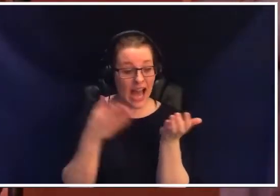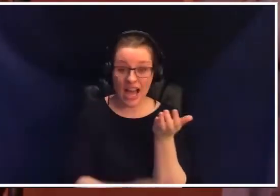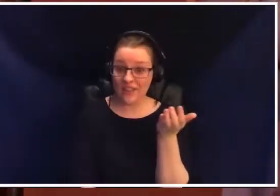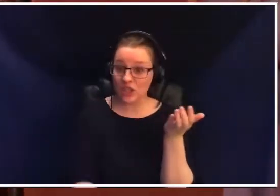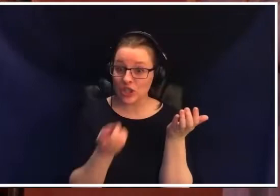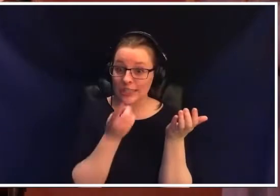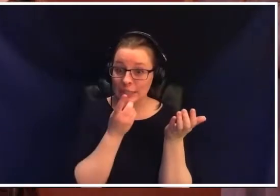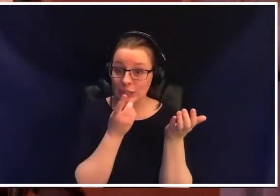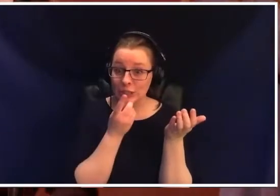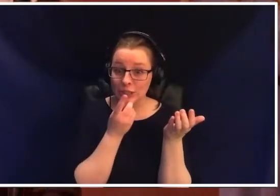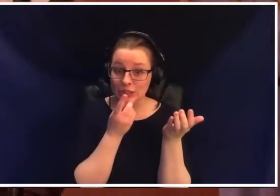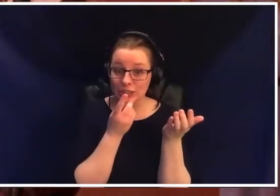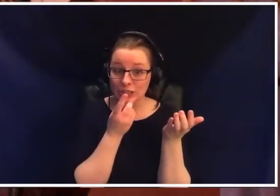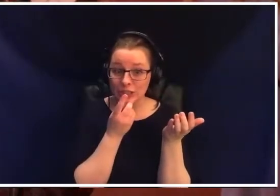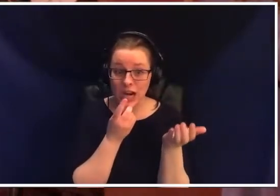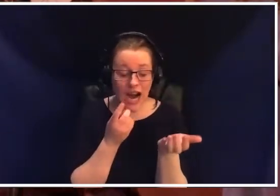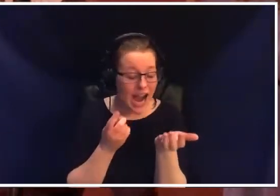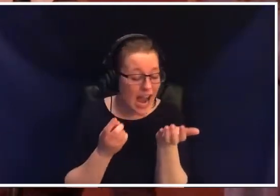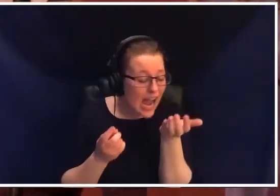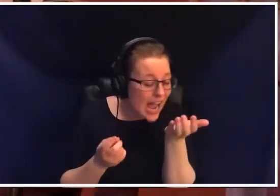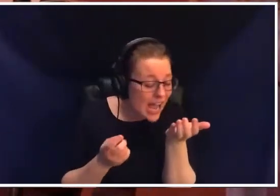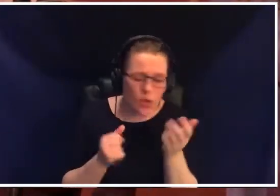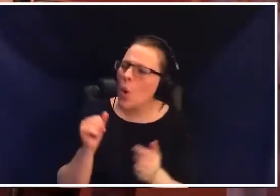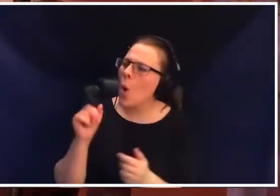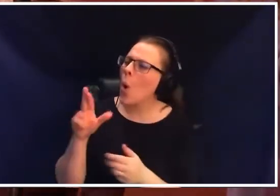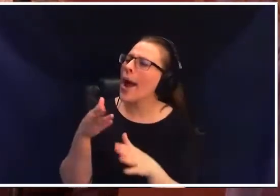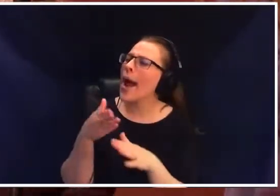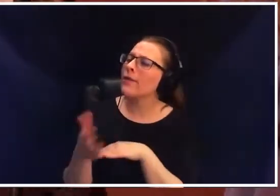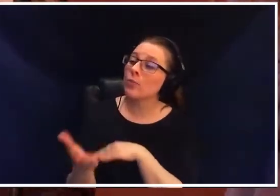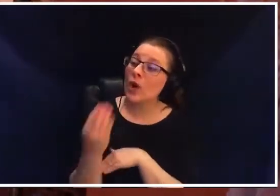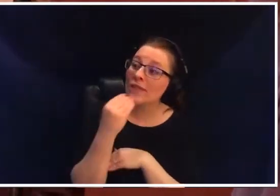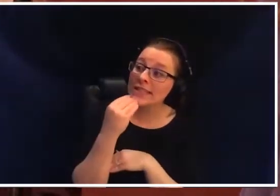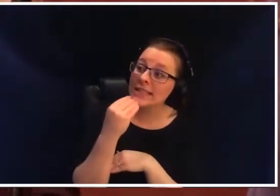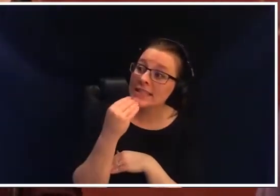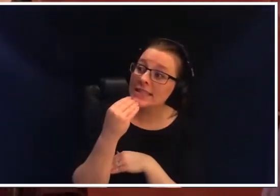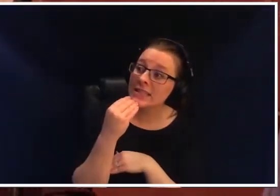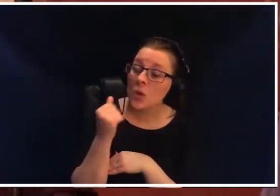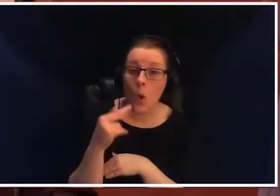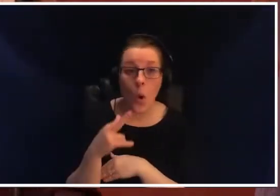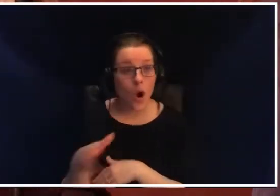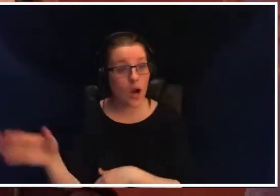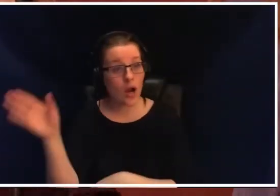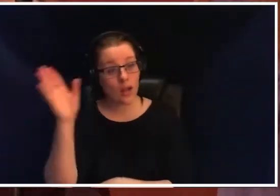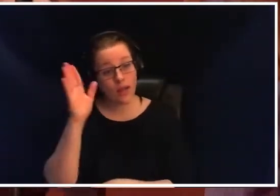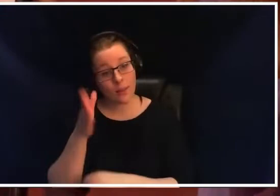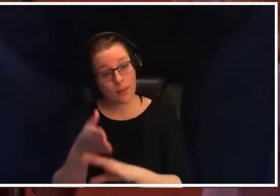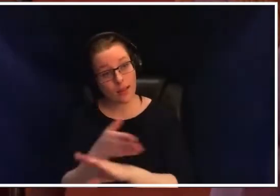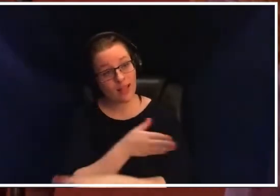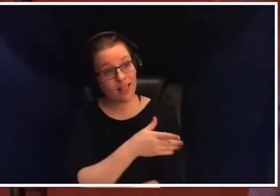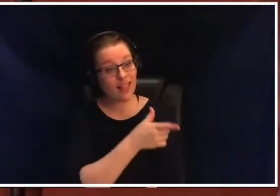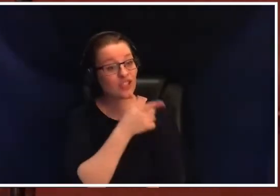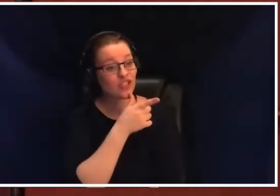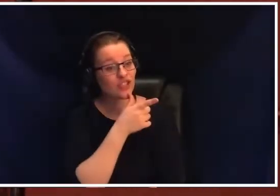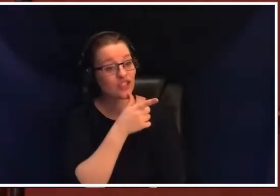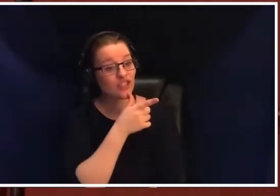Or just after breakfast. Or prior to